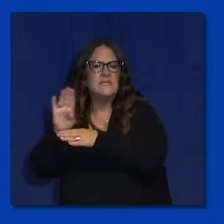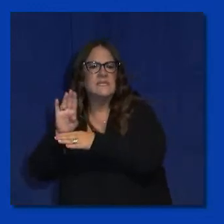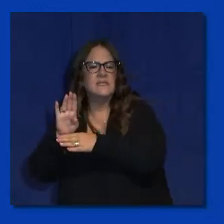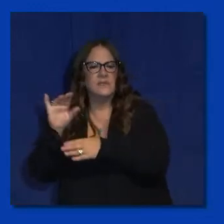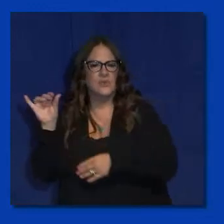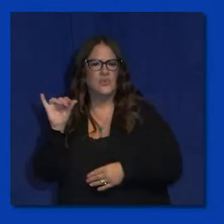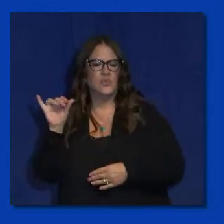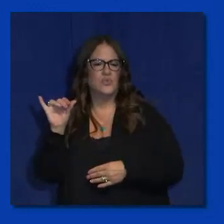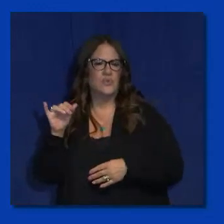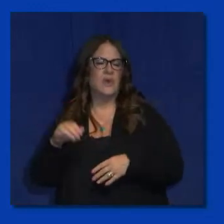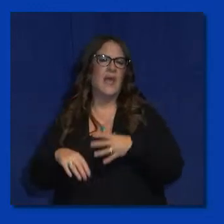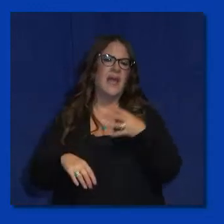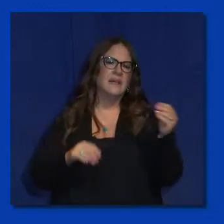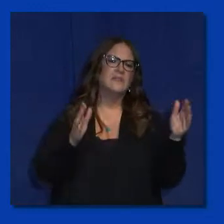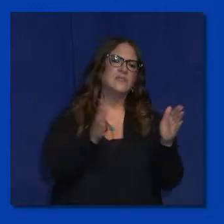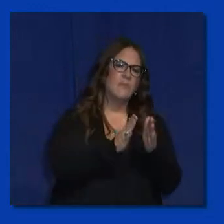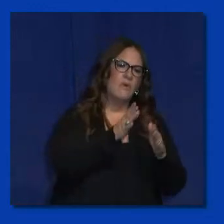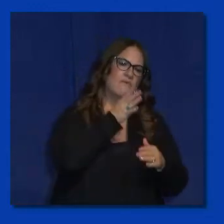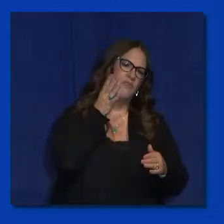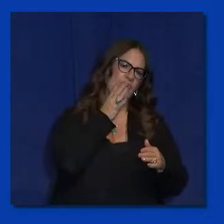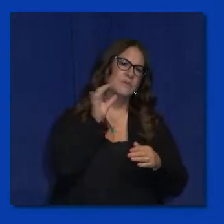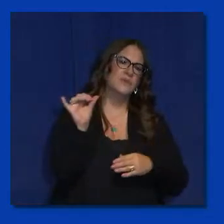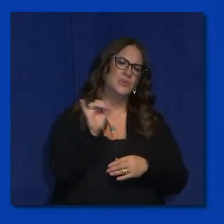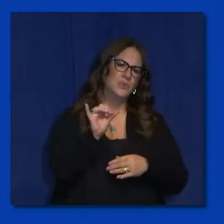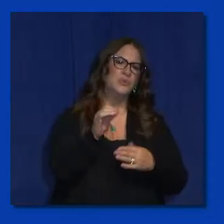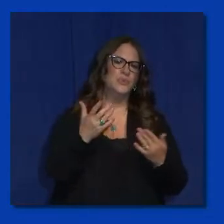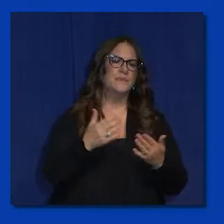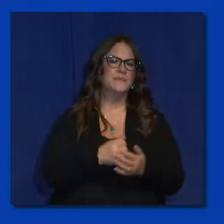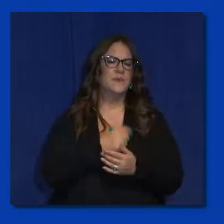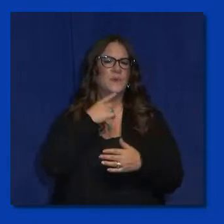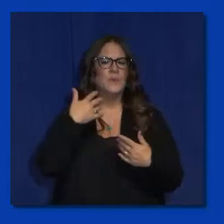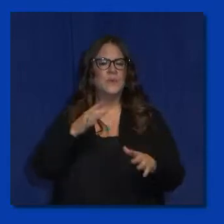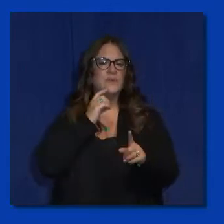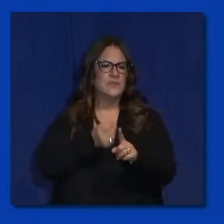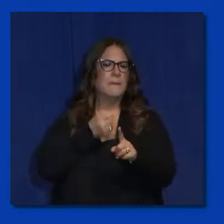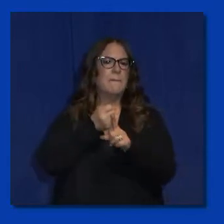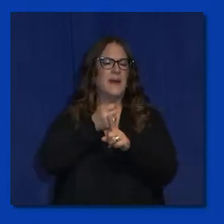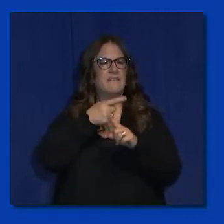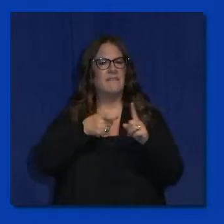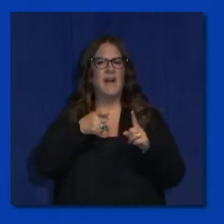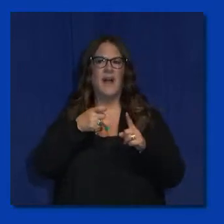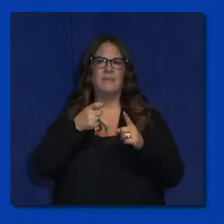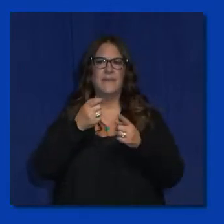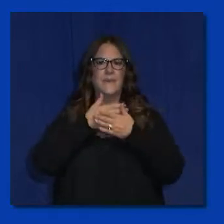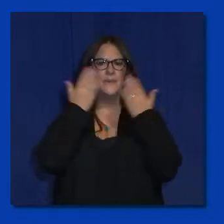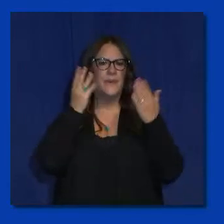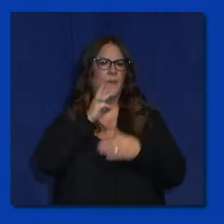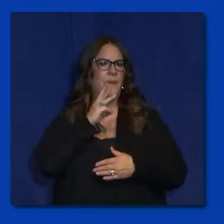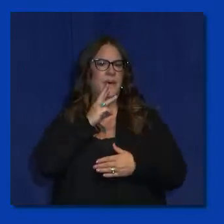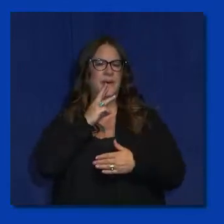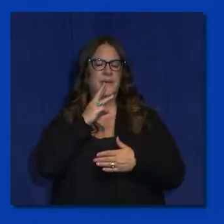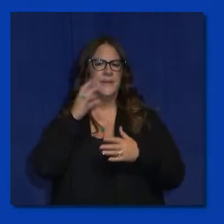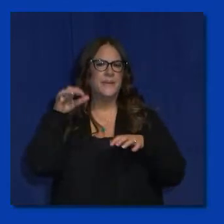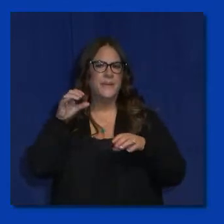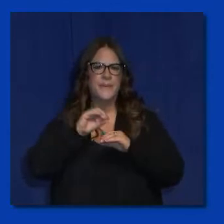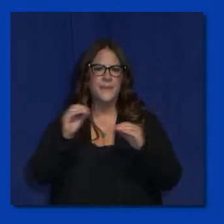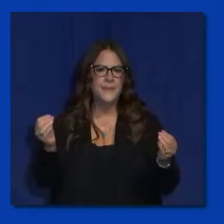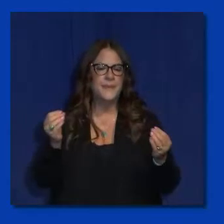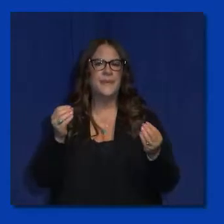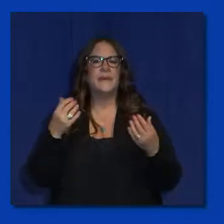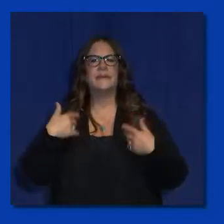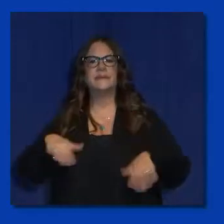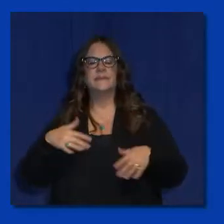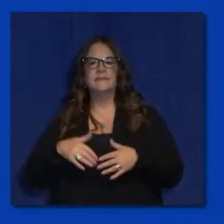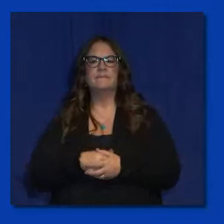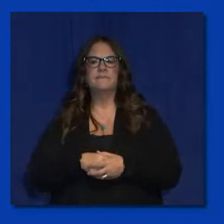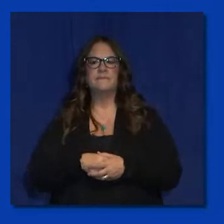as well as small ag businesses that are directly being impacted by the drought. I'll remind everybody of what we did together. This is